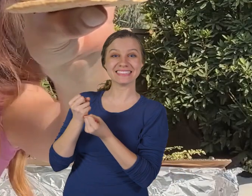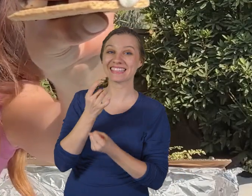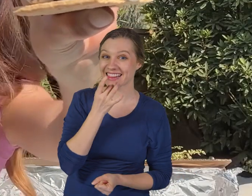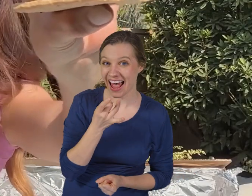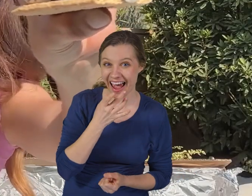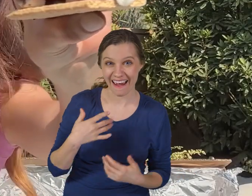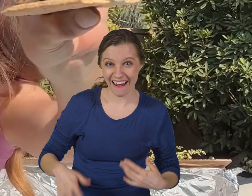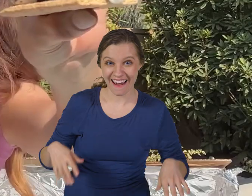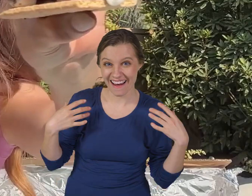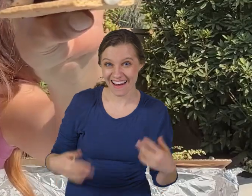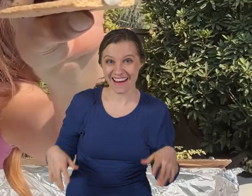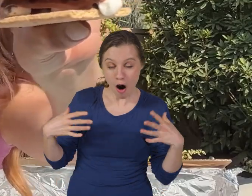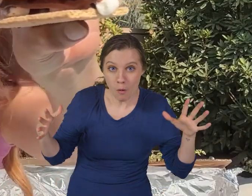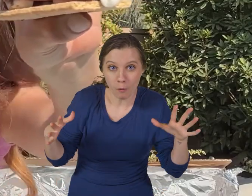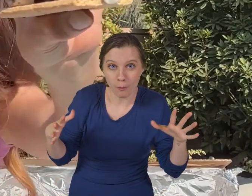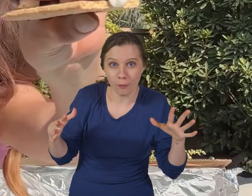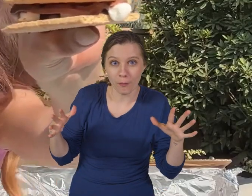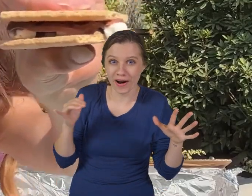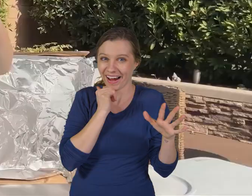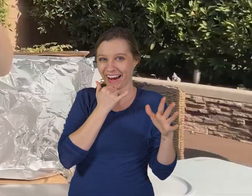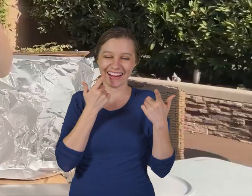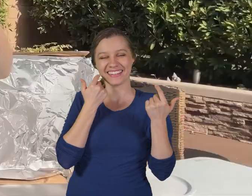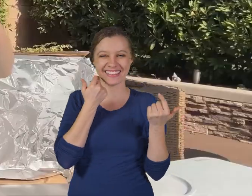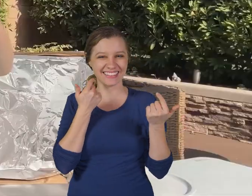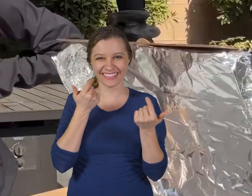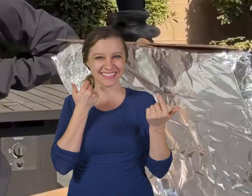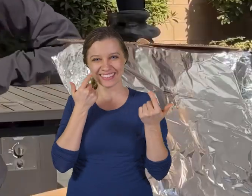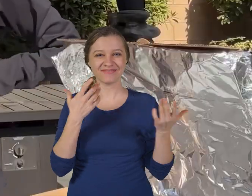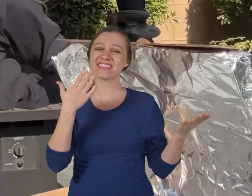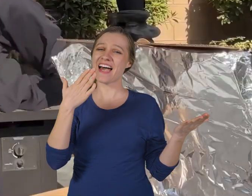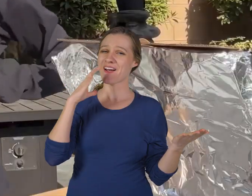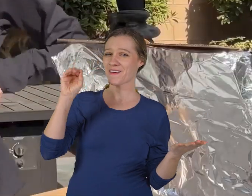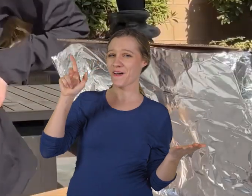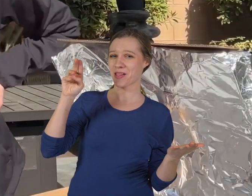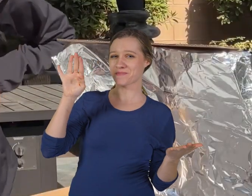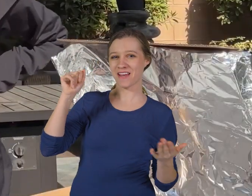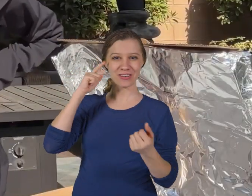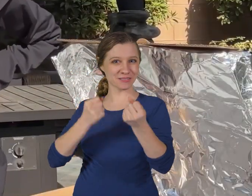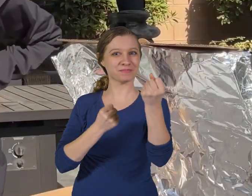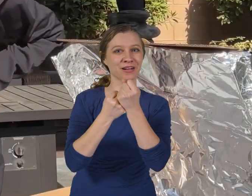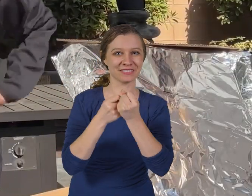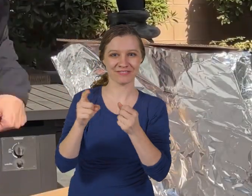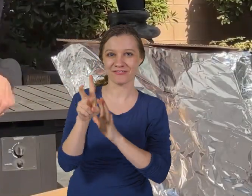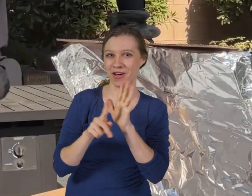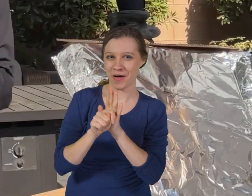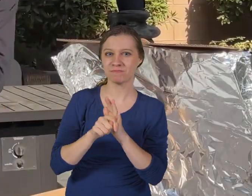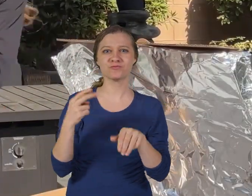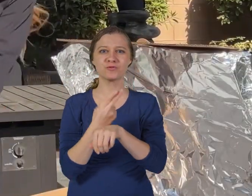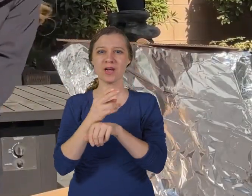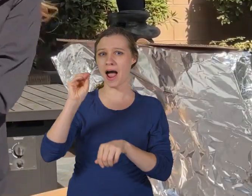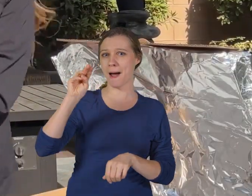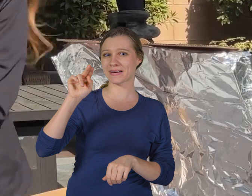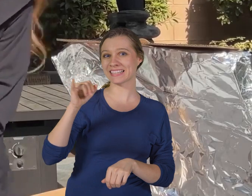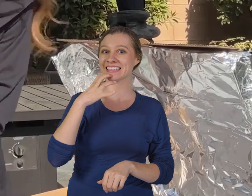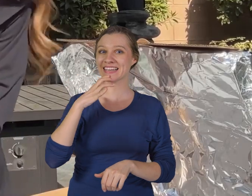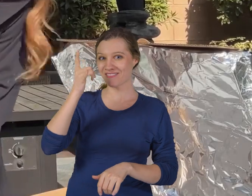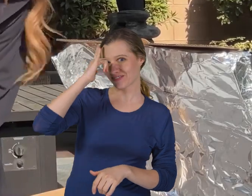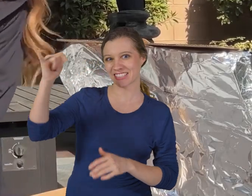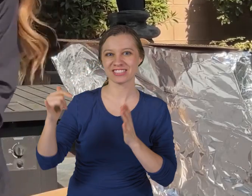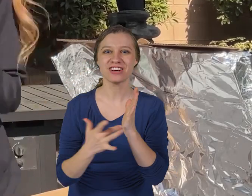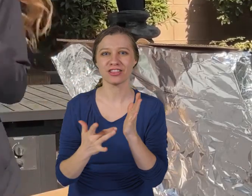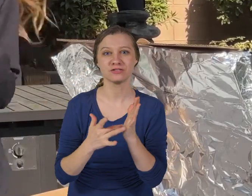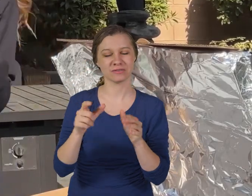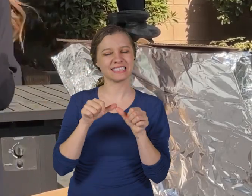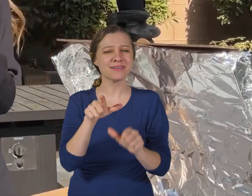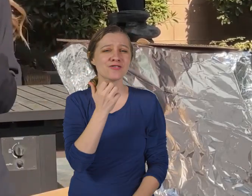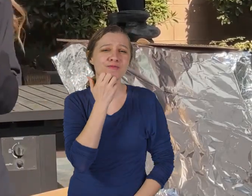power of harnessing light. Thank you to Colombia for sponsoring this video. Be sure to use Omni Heat Infinity